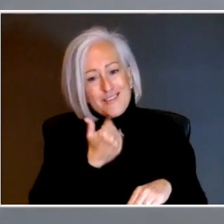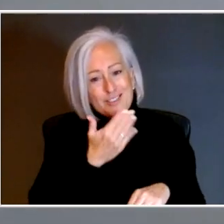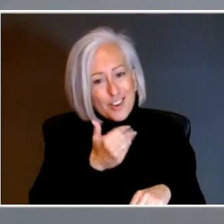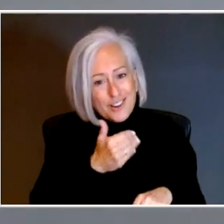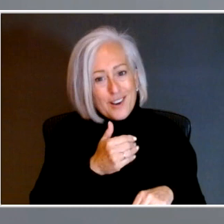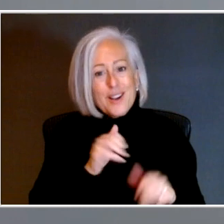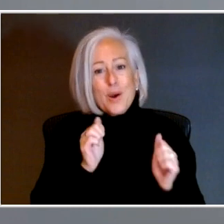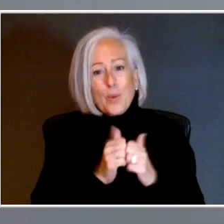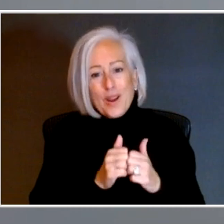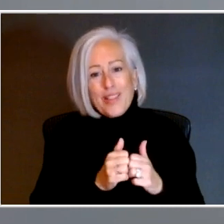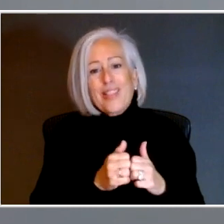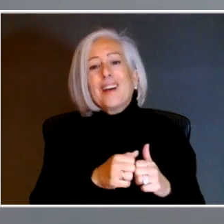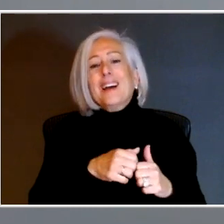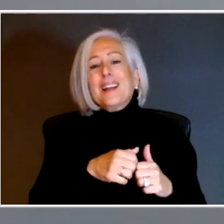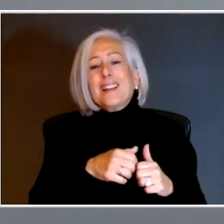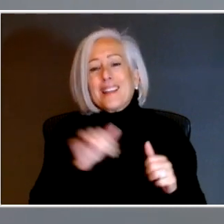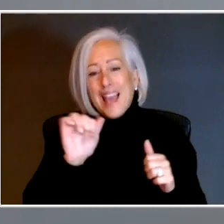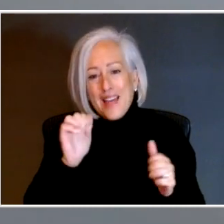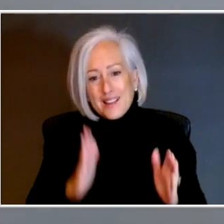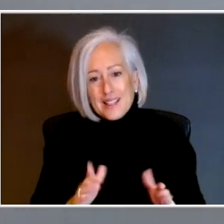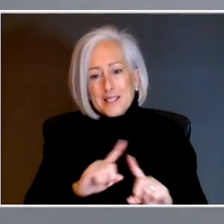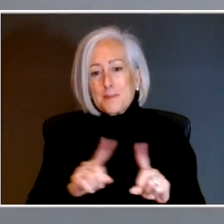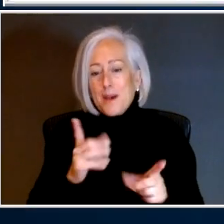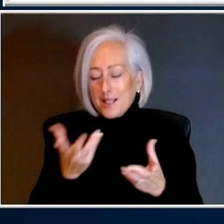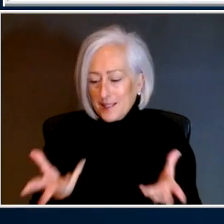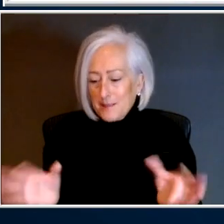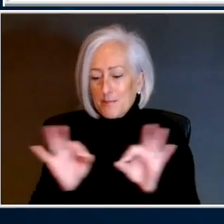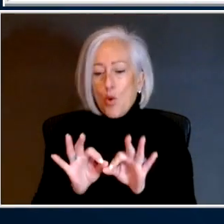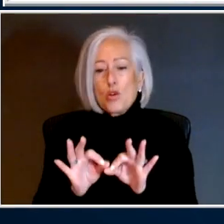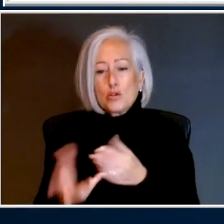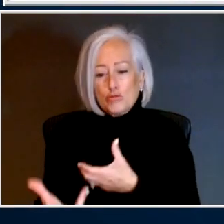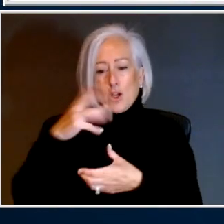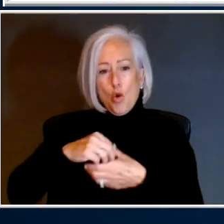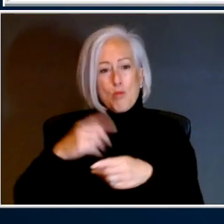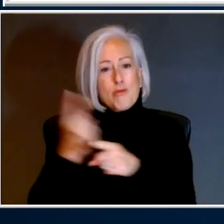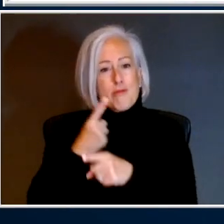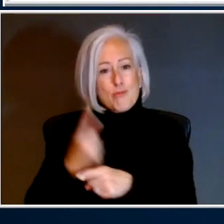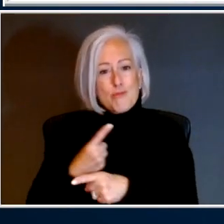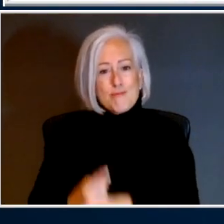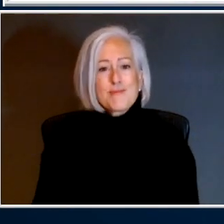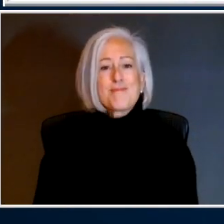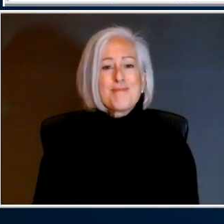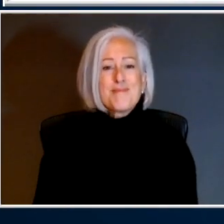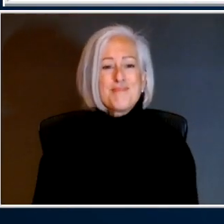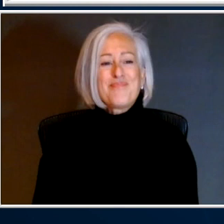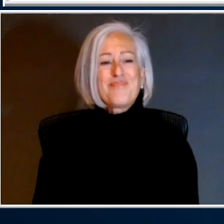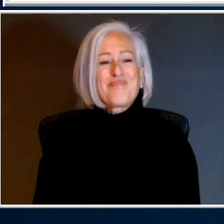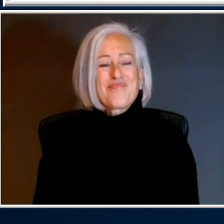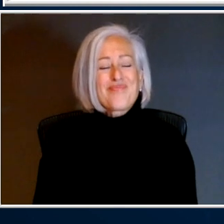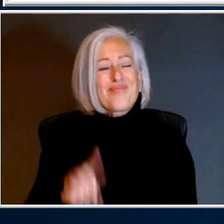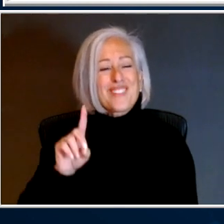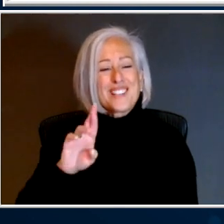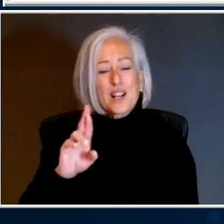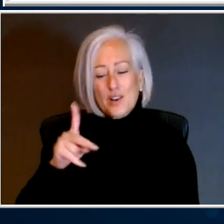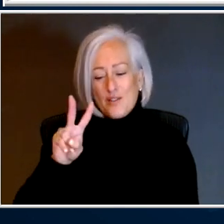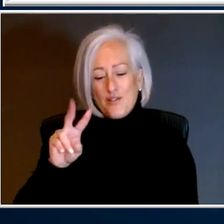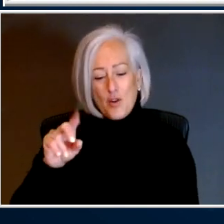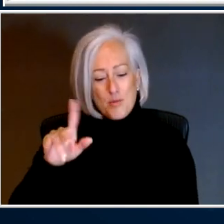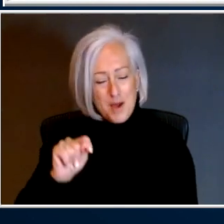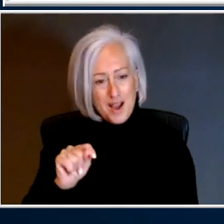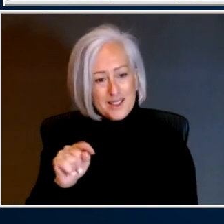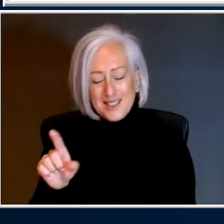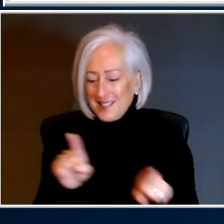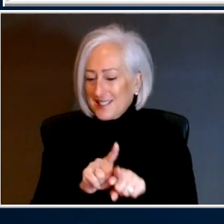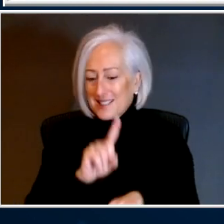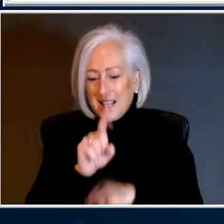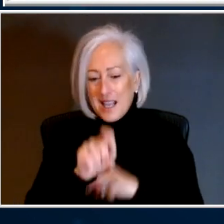how to incorporate them appropriately to maximize your performance. Dr. Vopat, same question. You gotta love